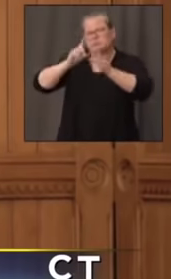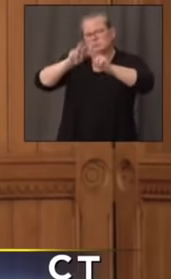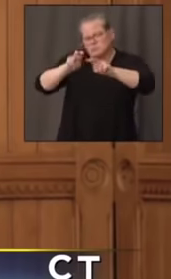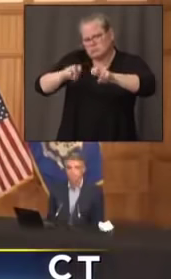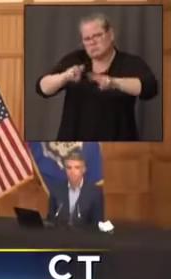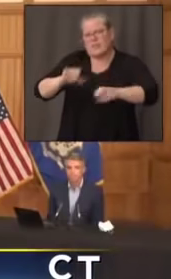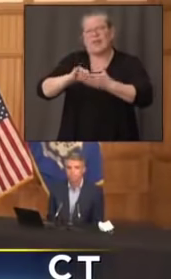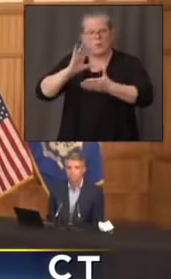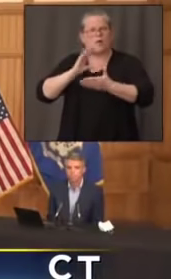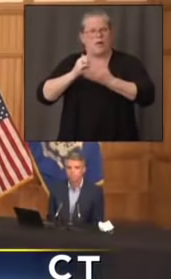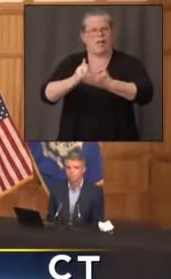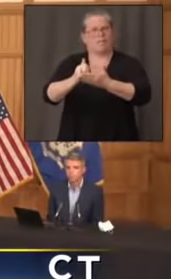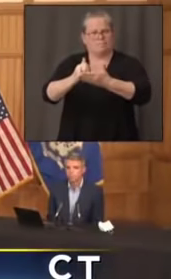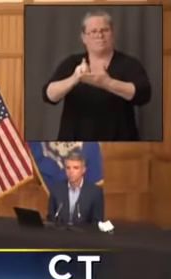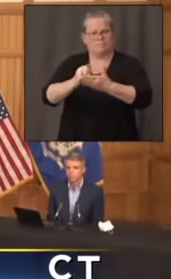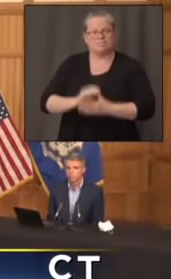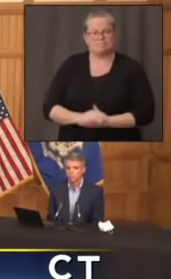Thank you.